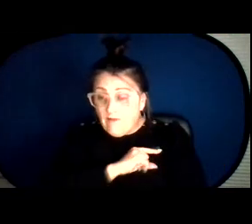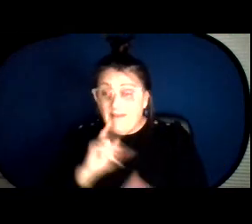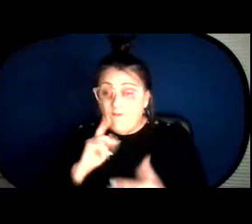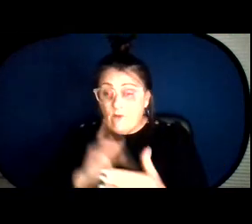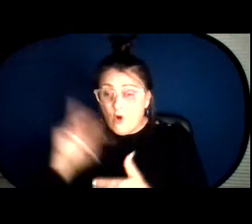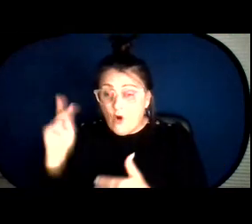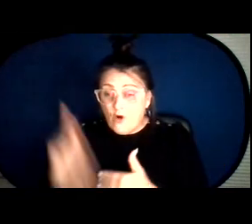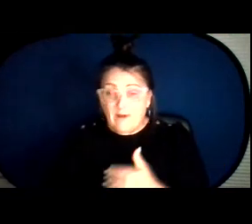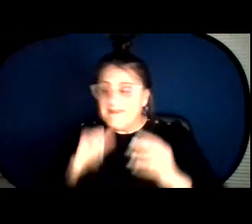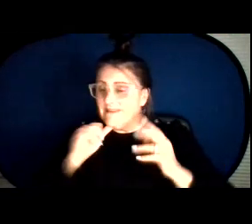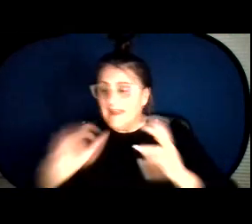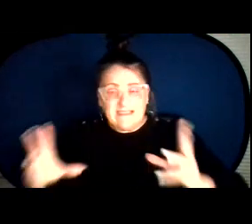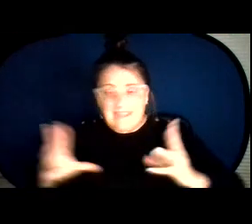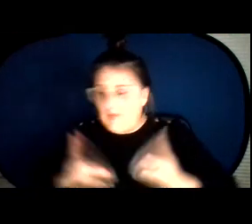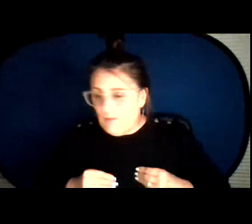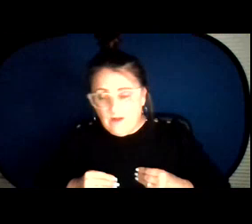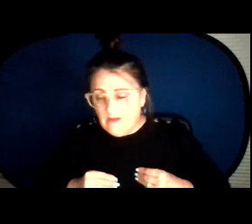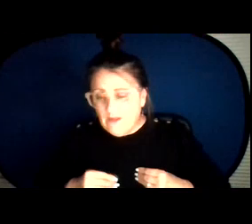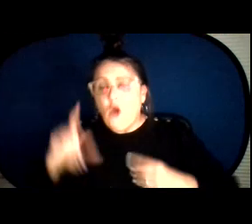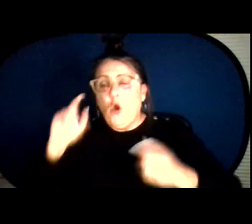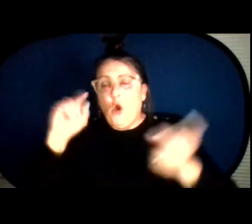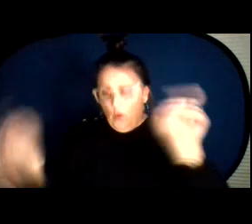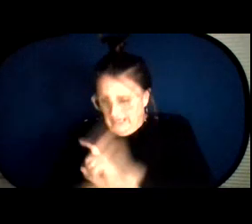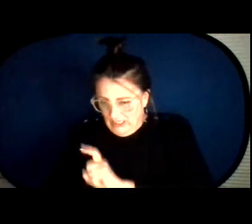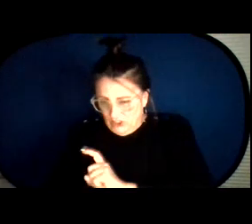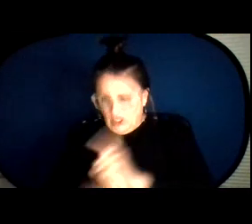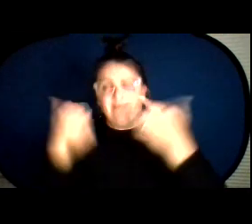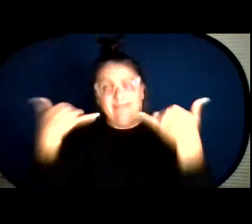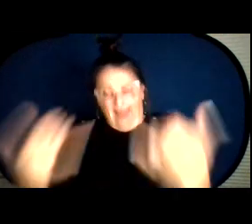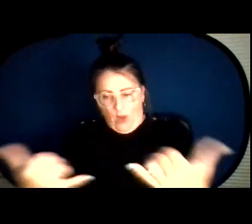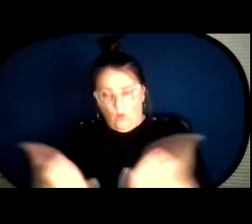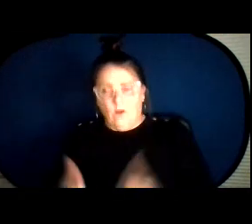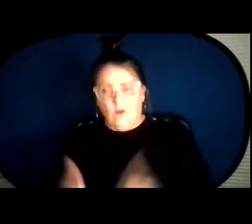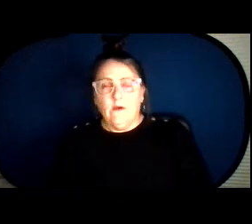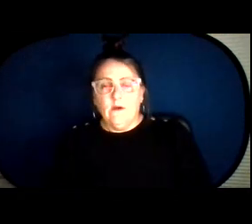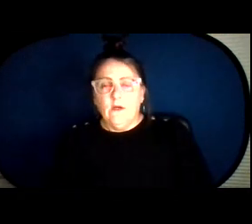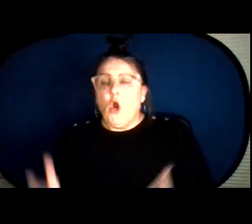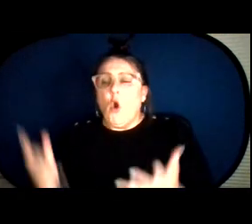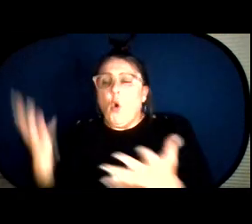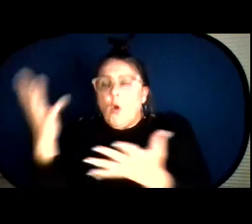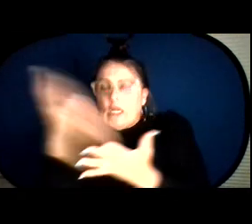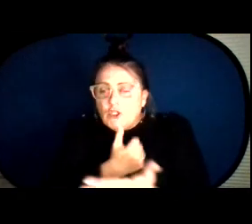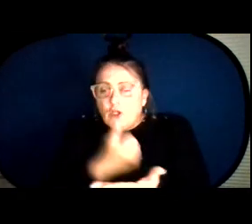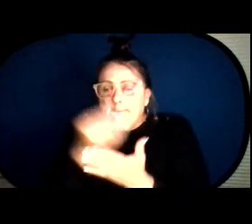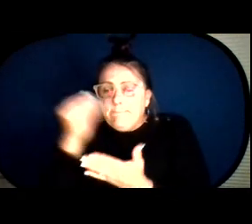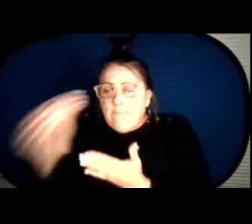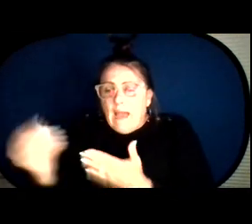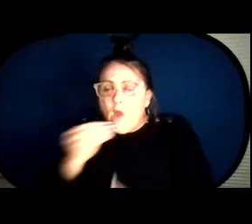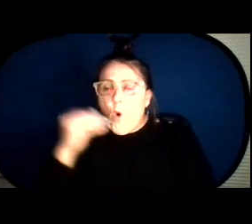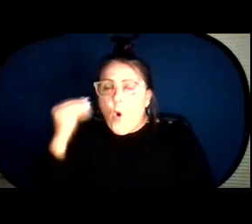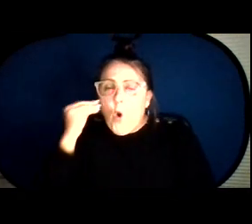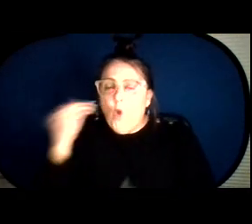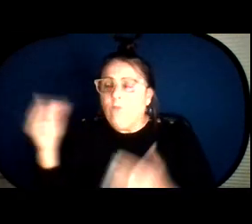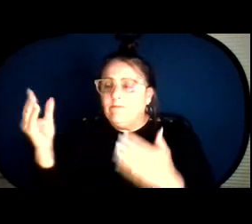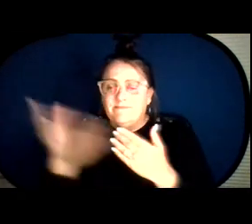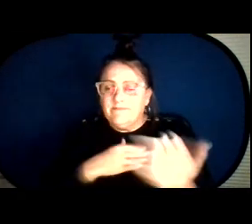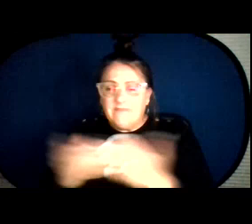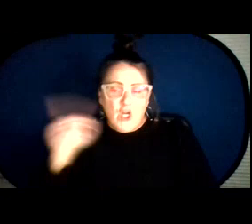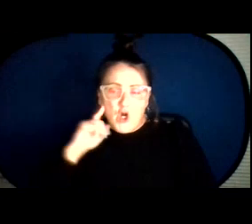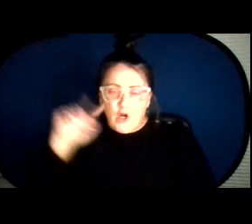It's unacceptable, and we need change, and we need it now. We deserve to purchase these homes under the Roberti Act, despite what you've heard from her.